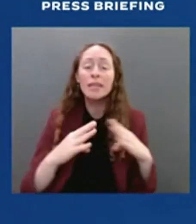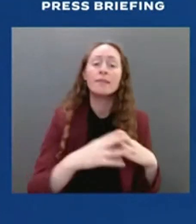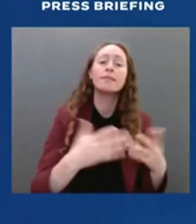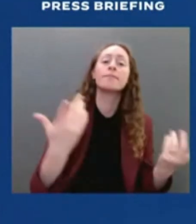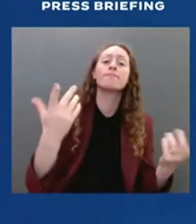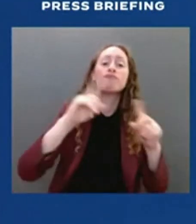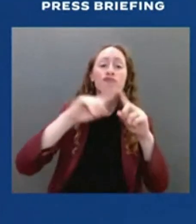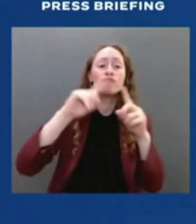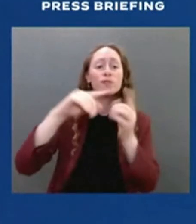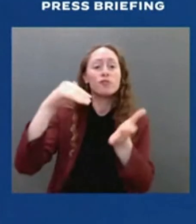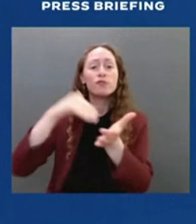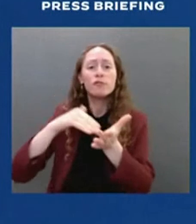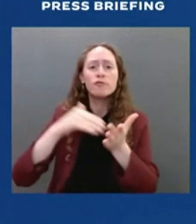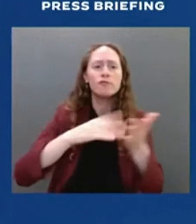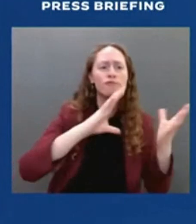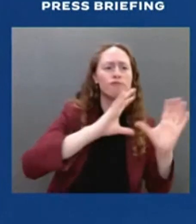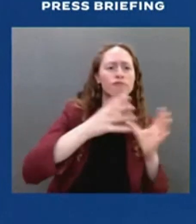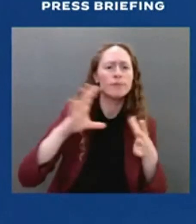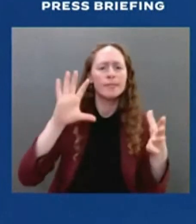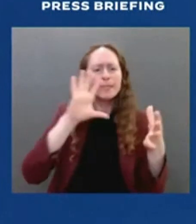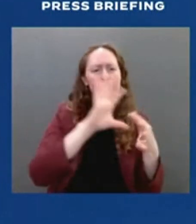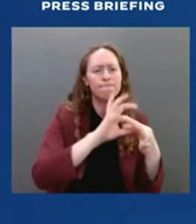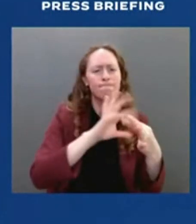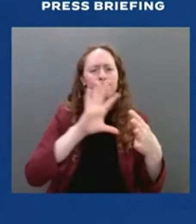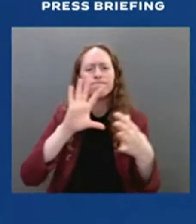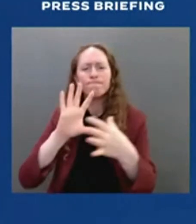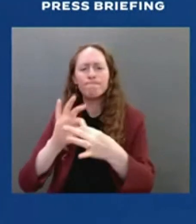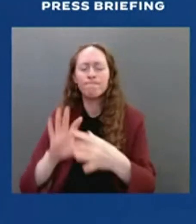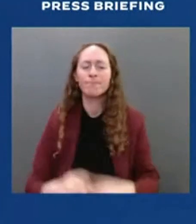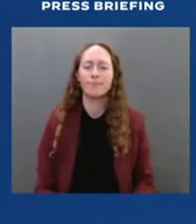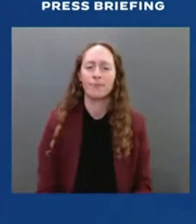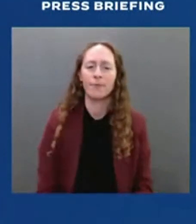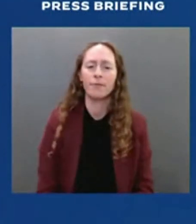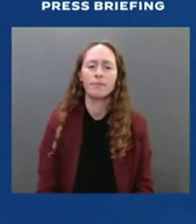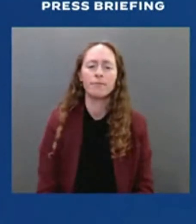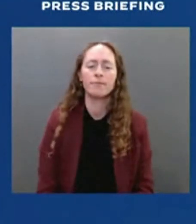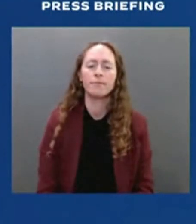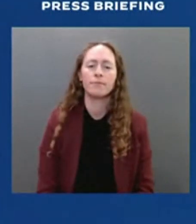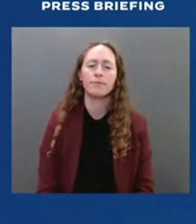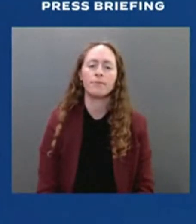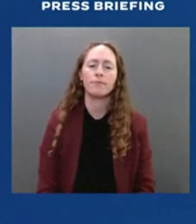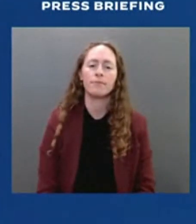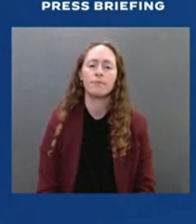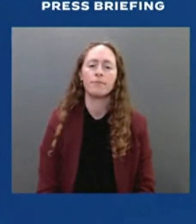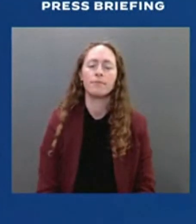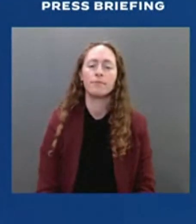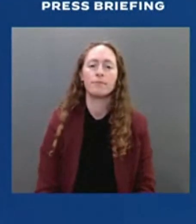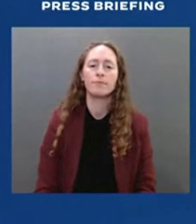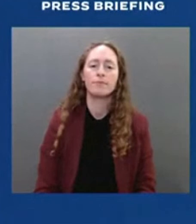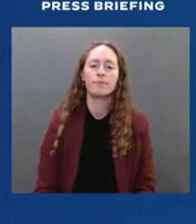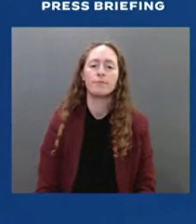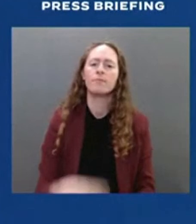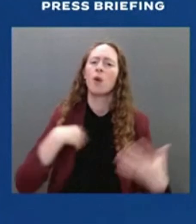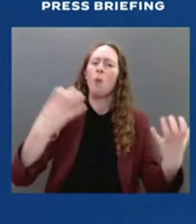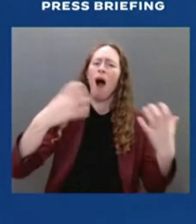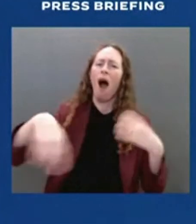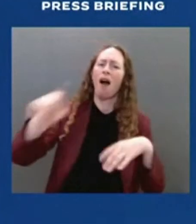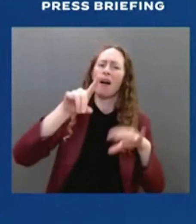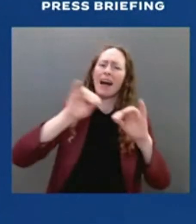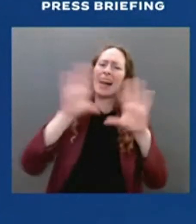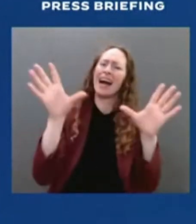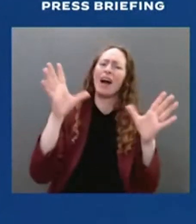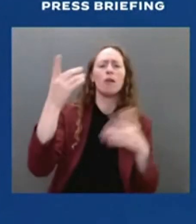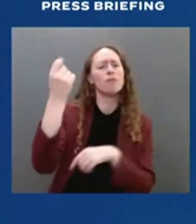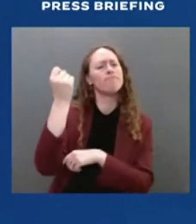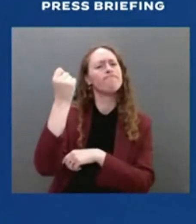clearly about common sense steps Americans can take to protect themselves. To that end, let